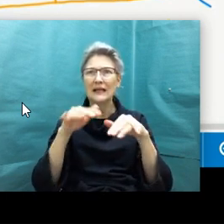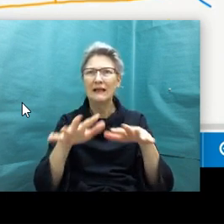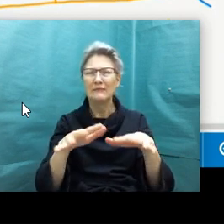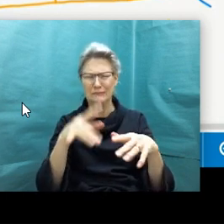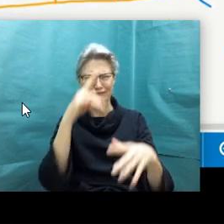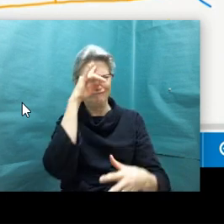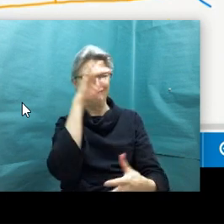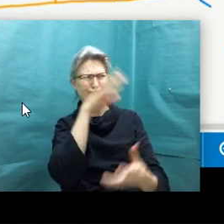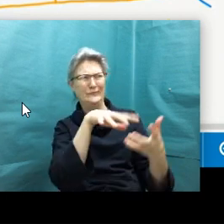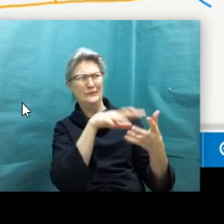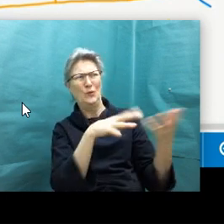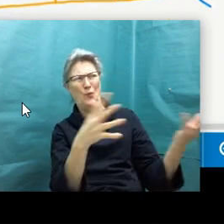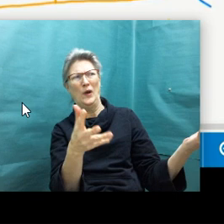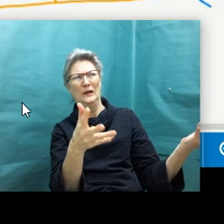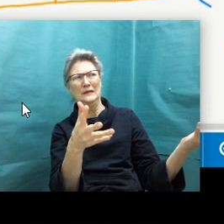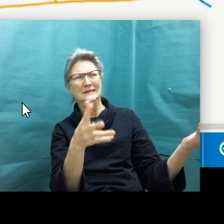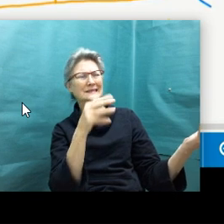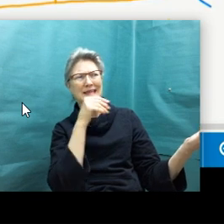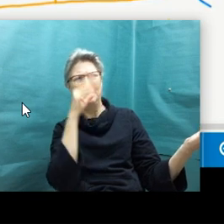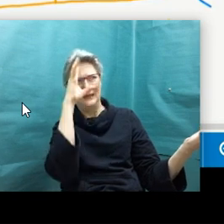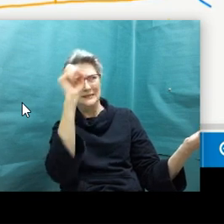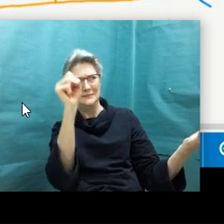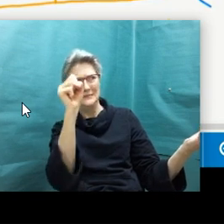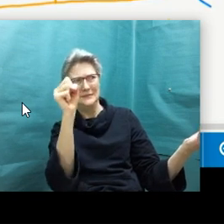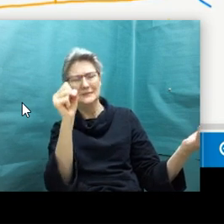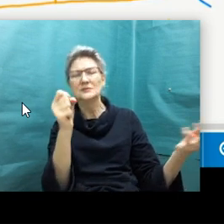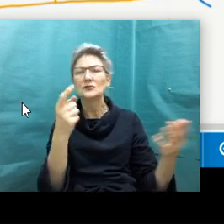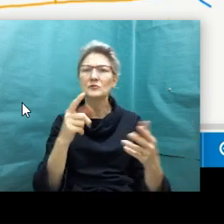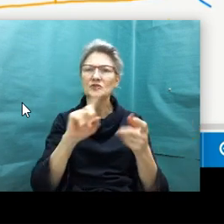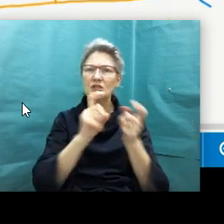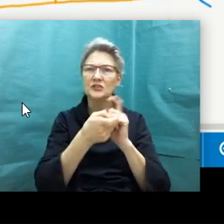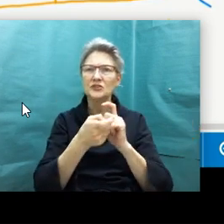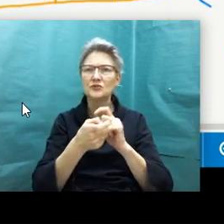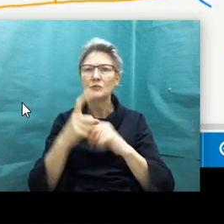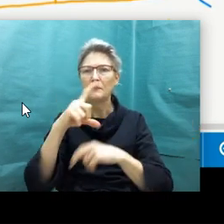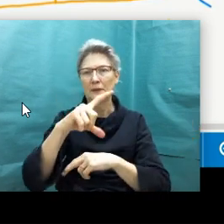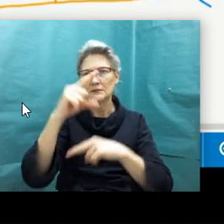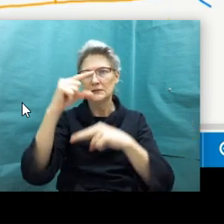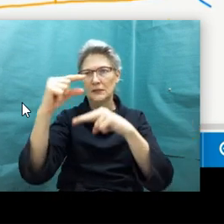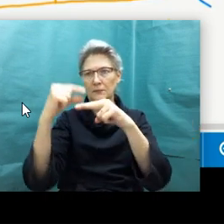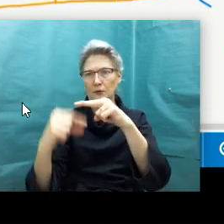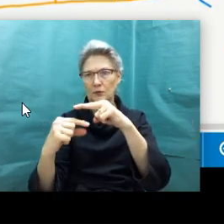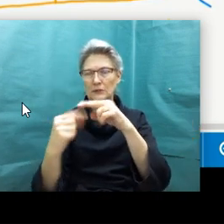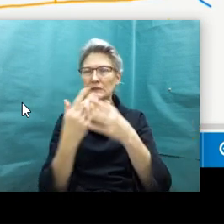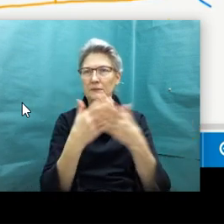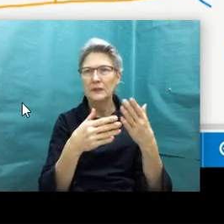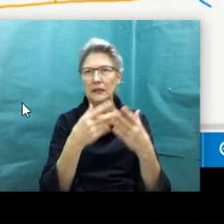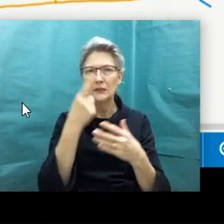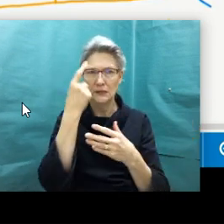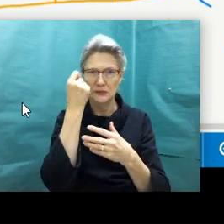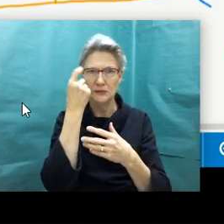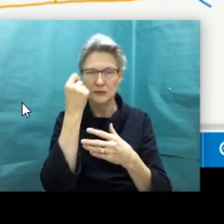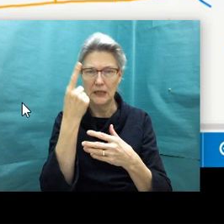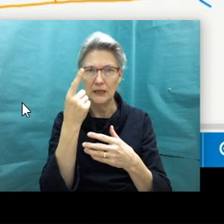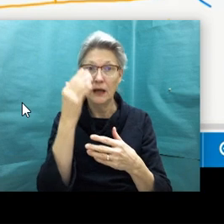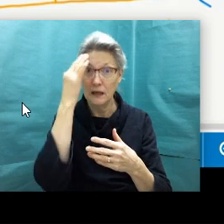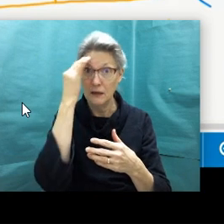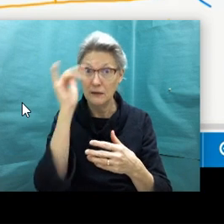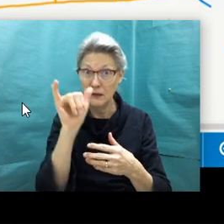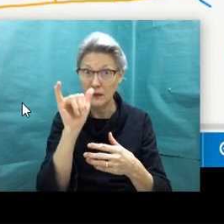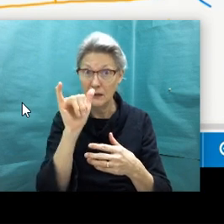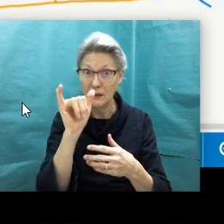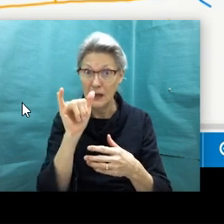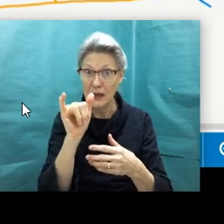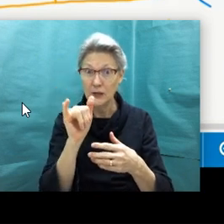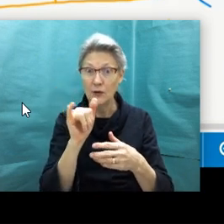confused, as would I. It doesn't make sense in this situation, so we need to turn it into a mixed number. something that makes sense. Well, I know that